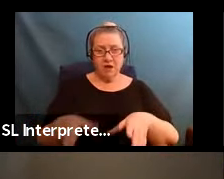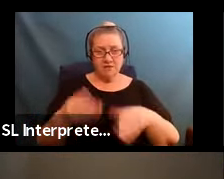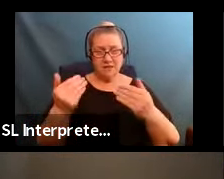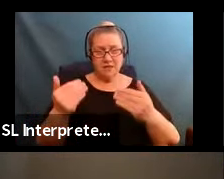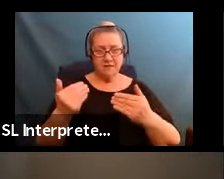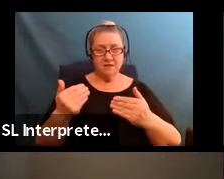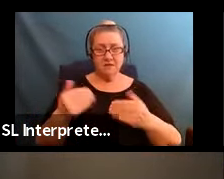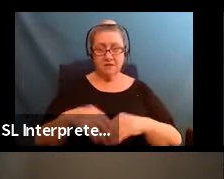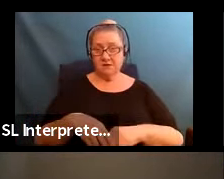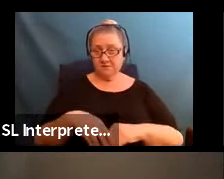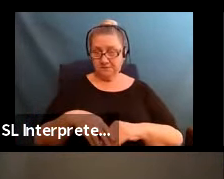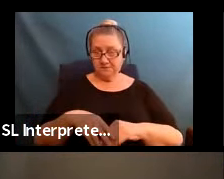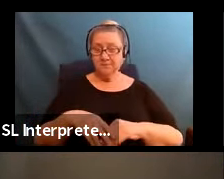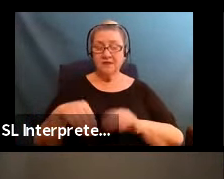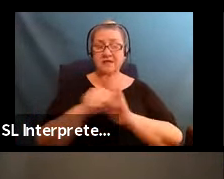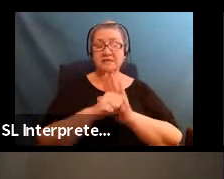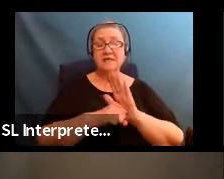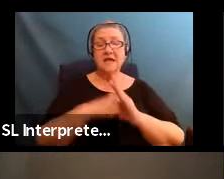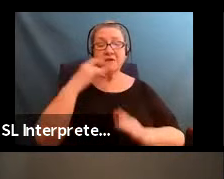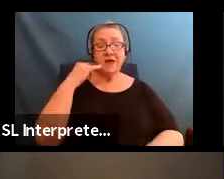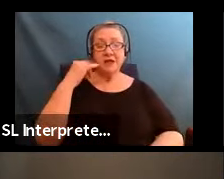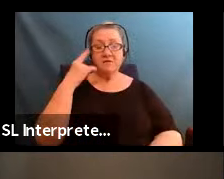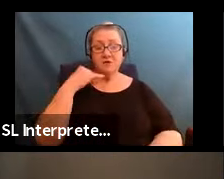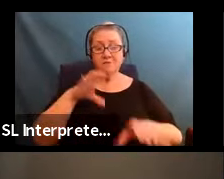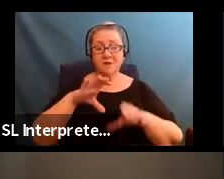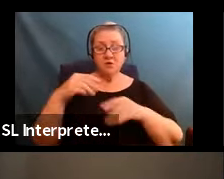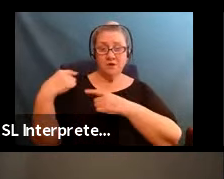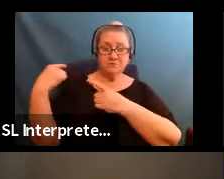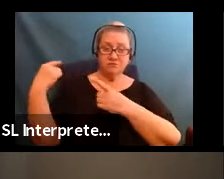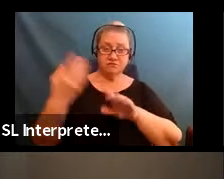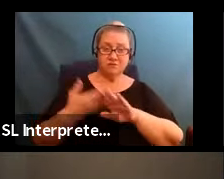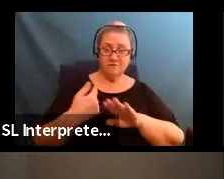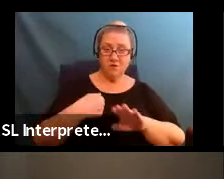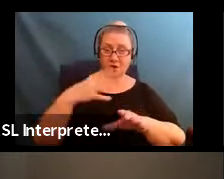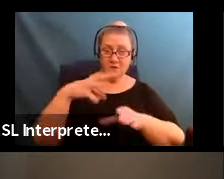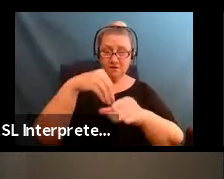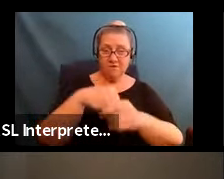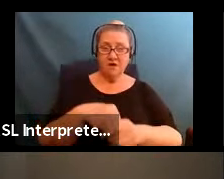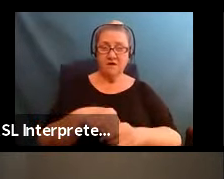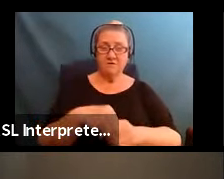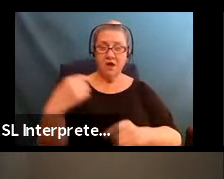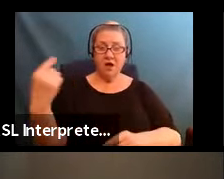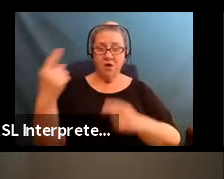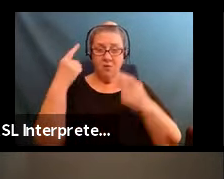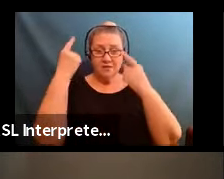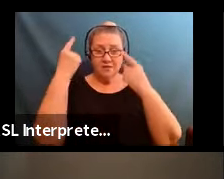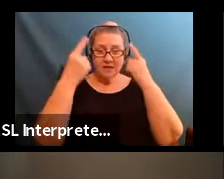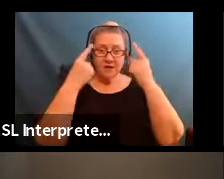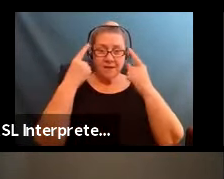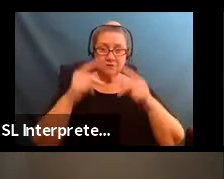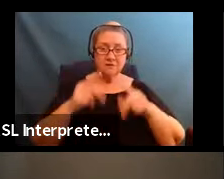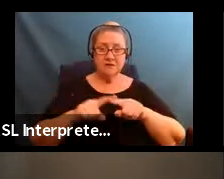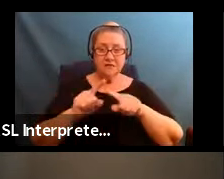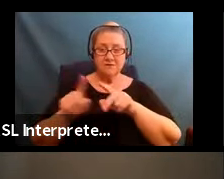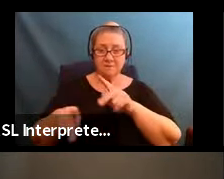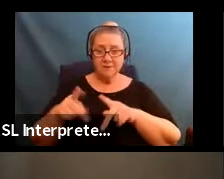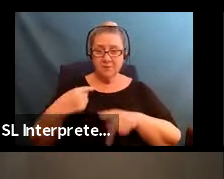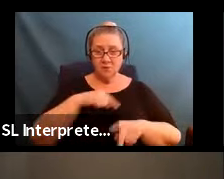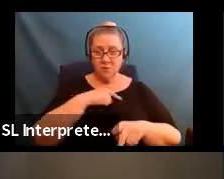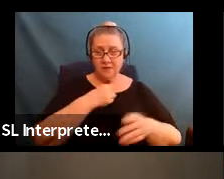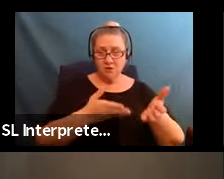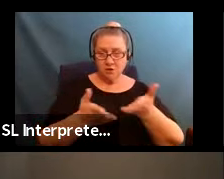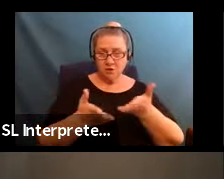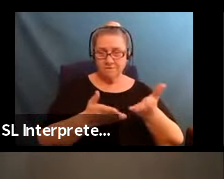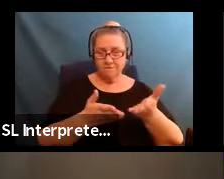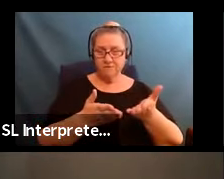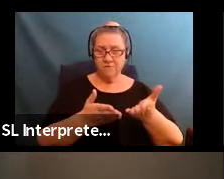way before I was even thought about in this role, has always been thinking about the populations that we need to serve. And they're